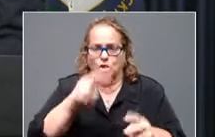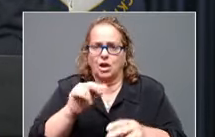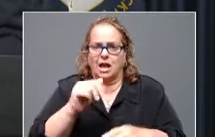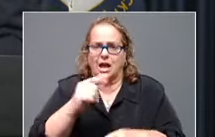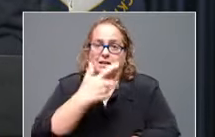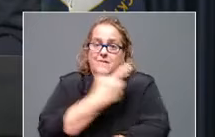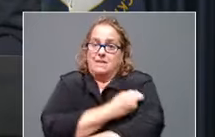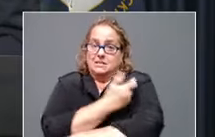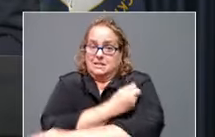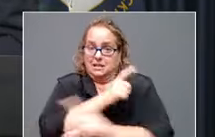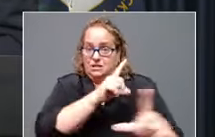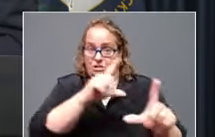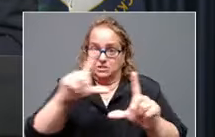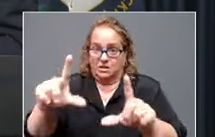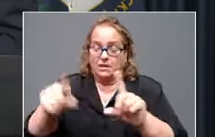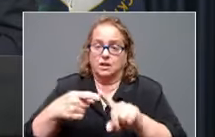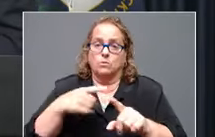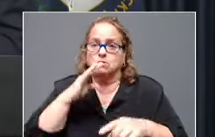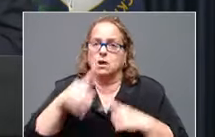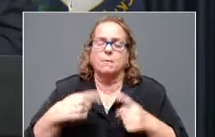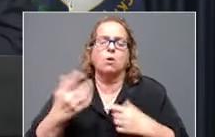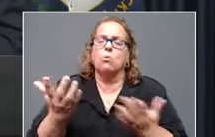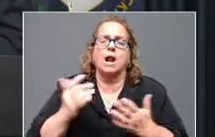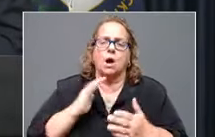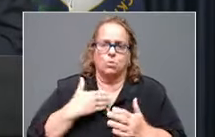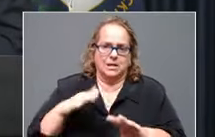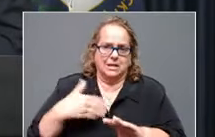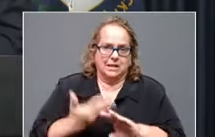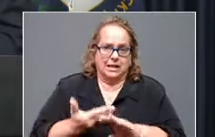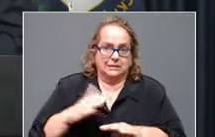2,376,000. This is from before today,